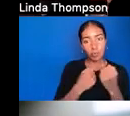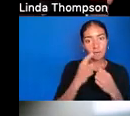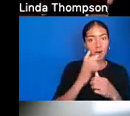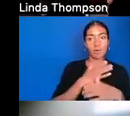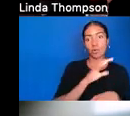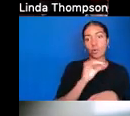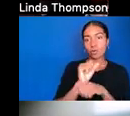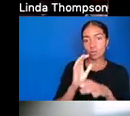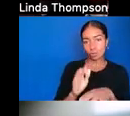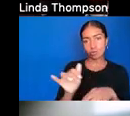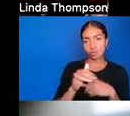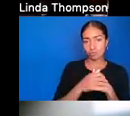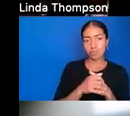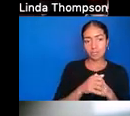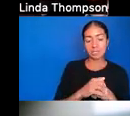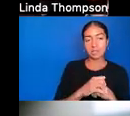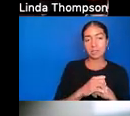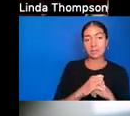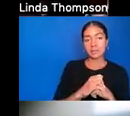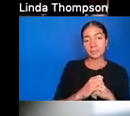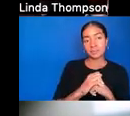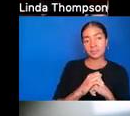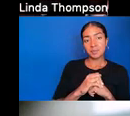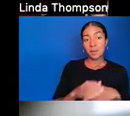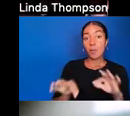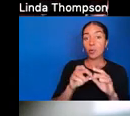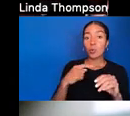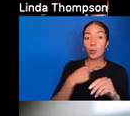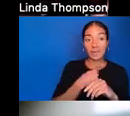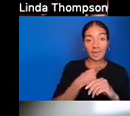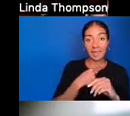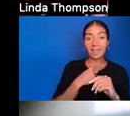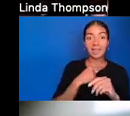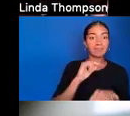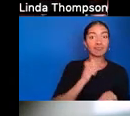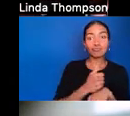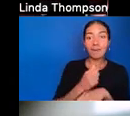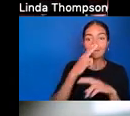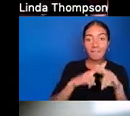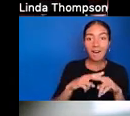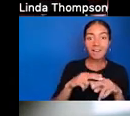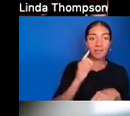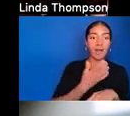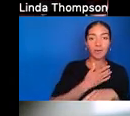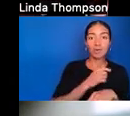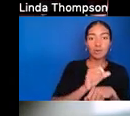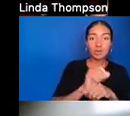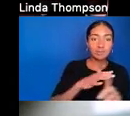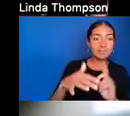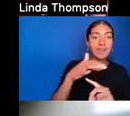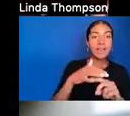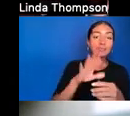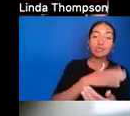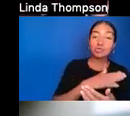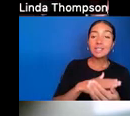too. We need to build in some fun with music, jokes, scheduling lunch